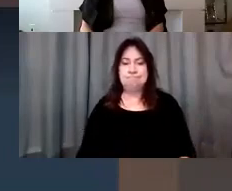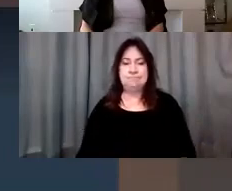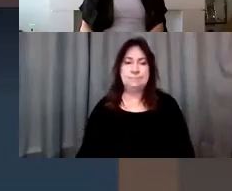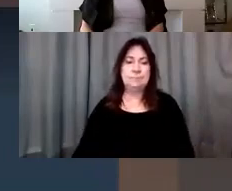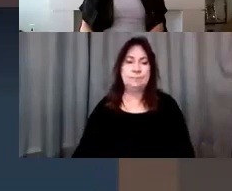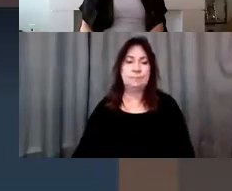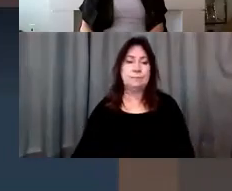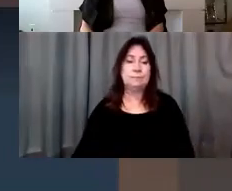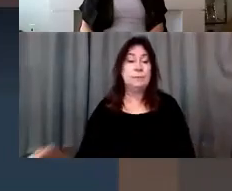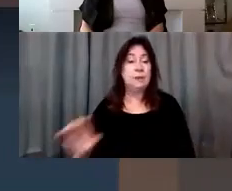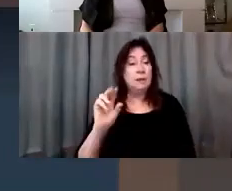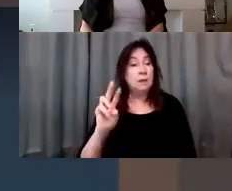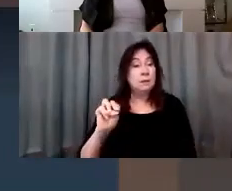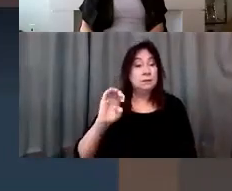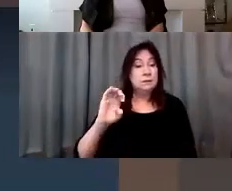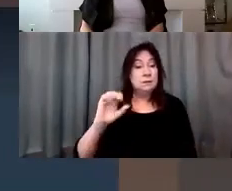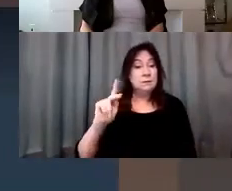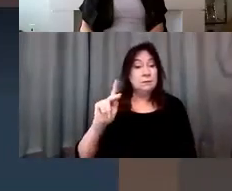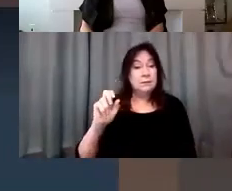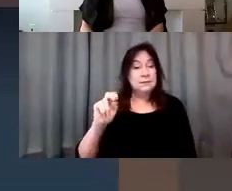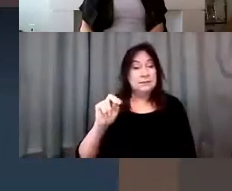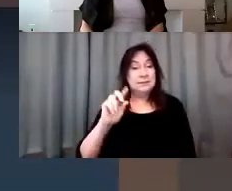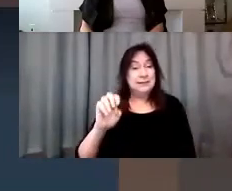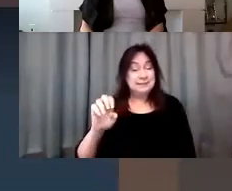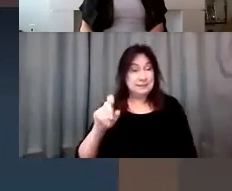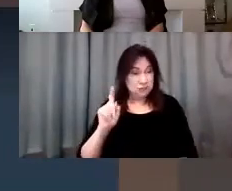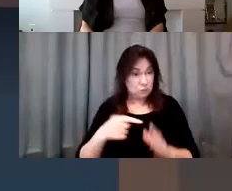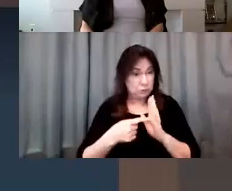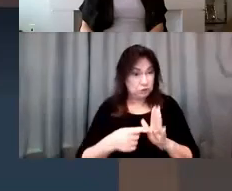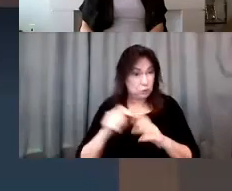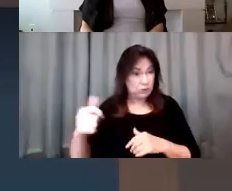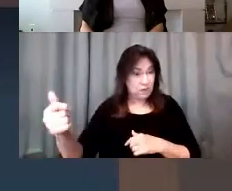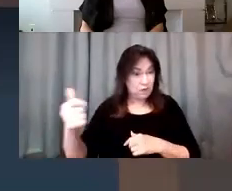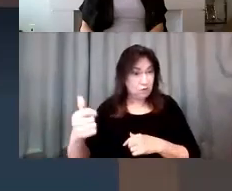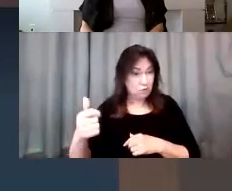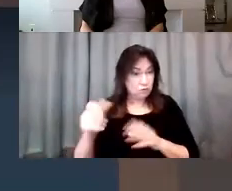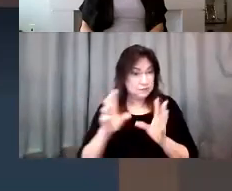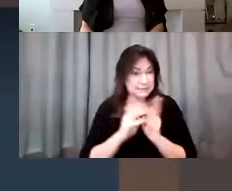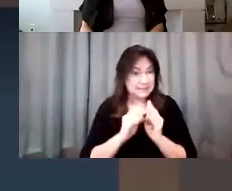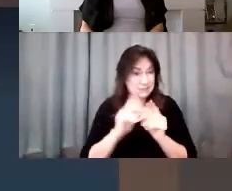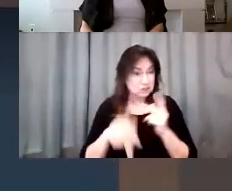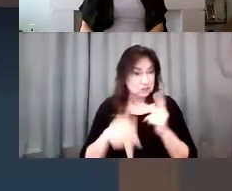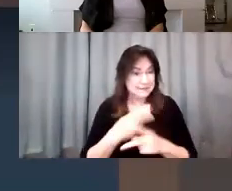Mackenzie, do you think we should show the other type of live session at this time? Yes.